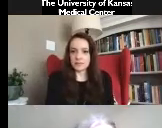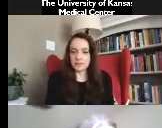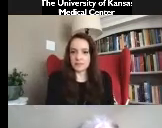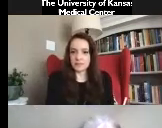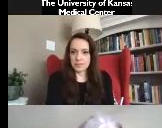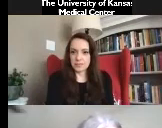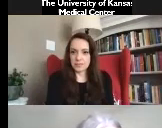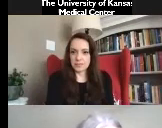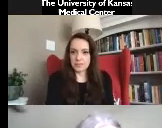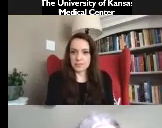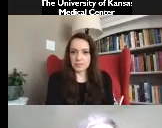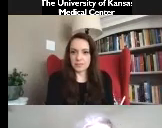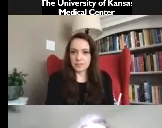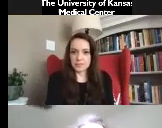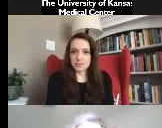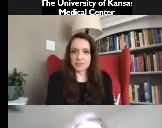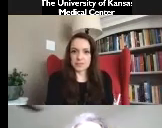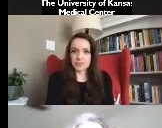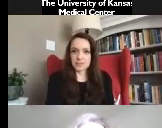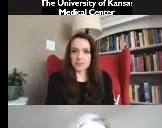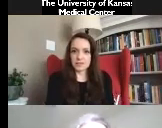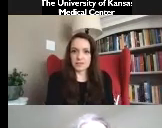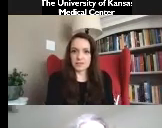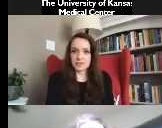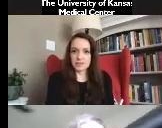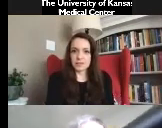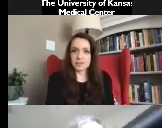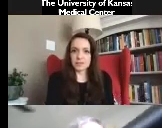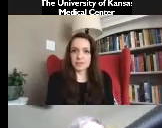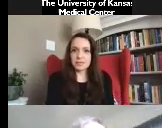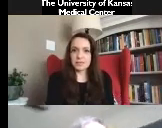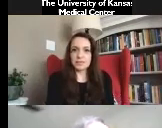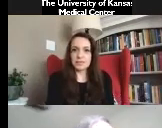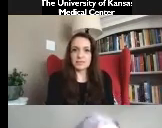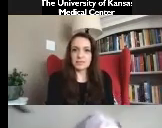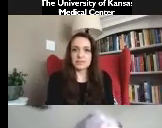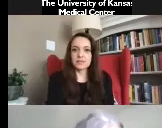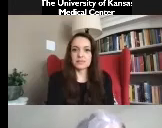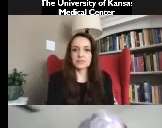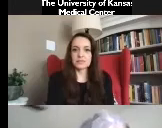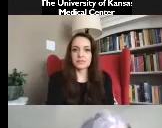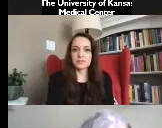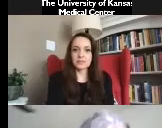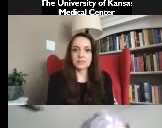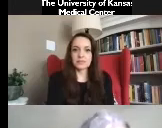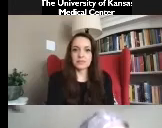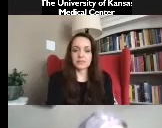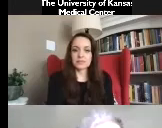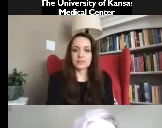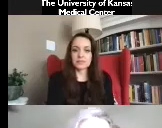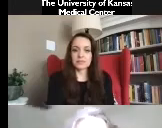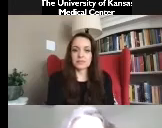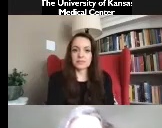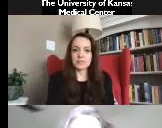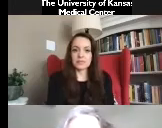So if I was to put a date in which I really started on this global journey, it's July 3rd,